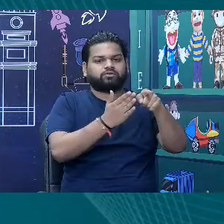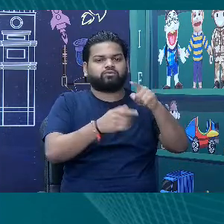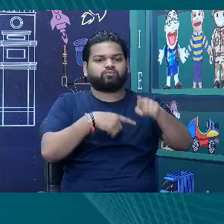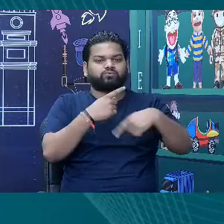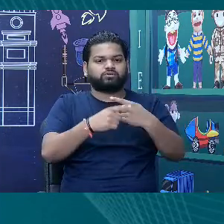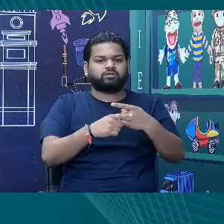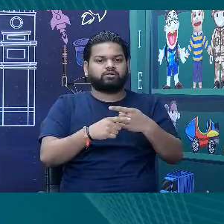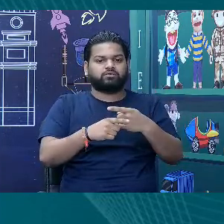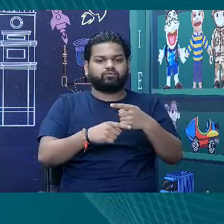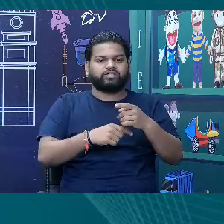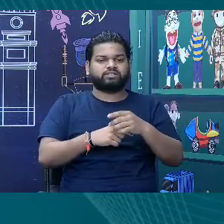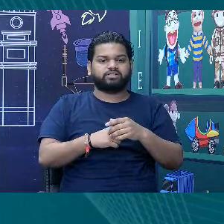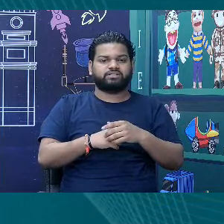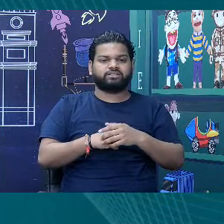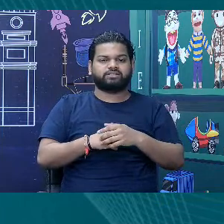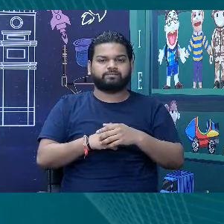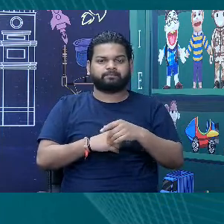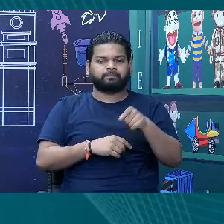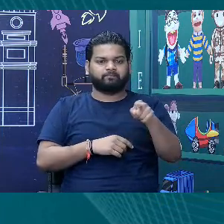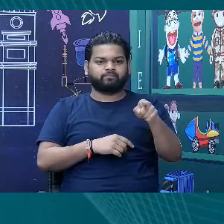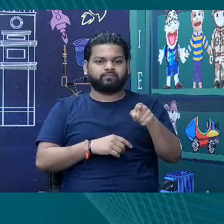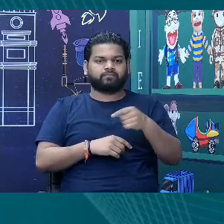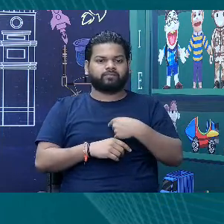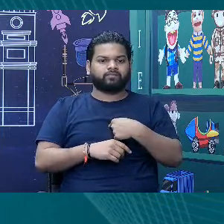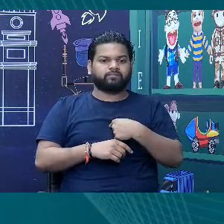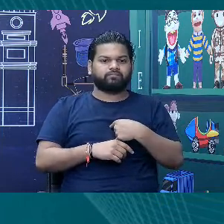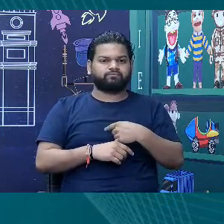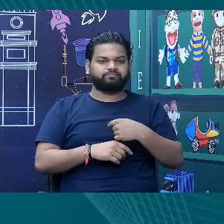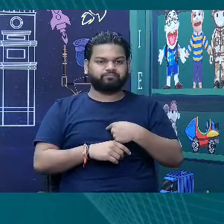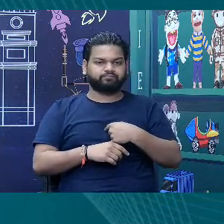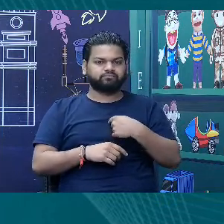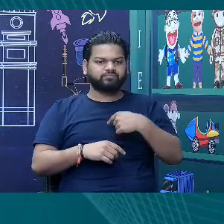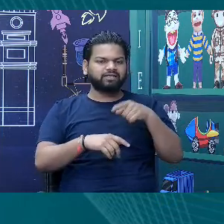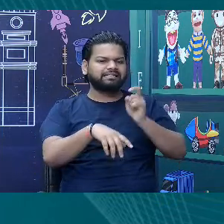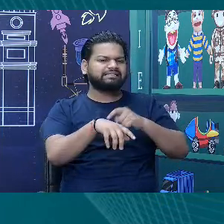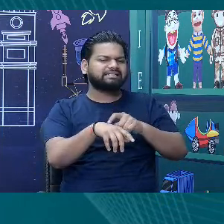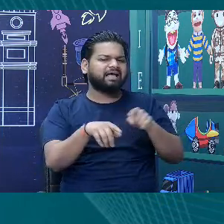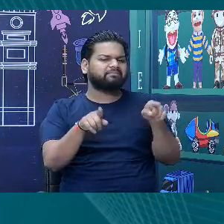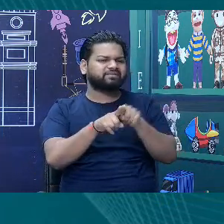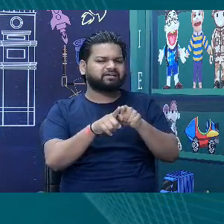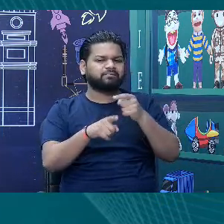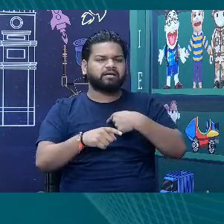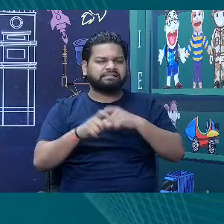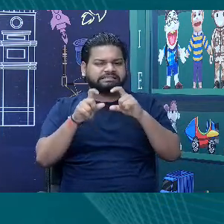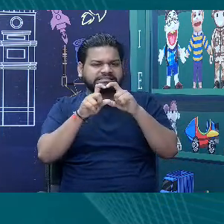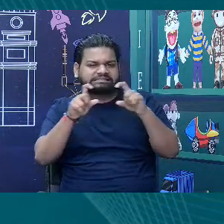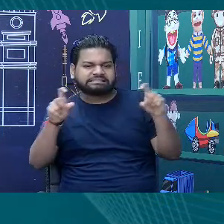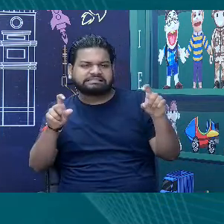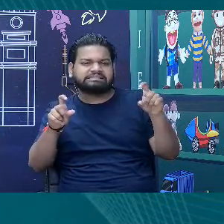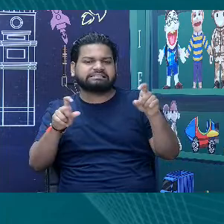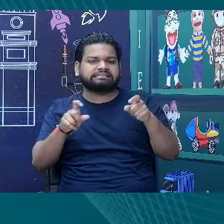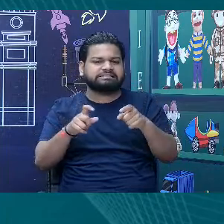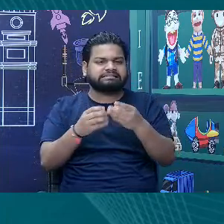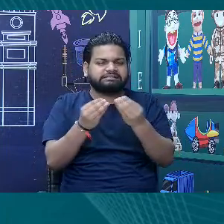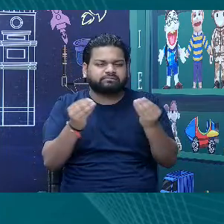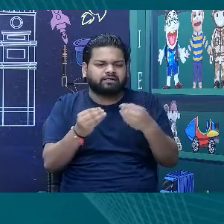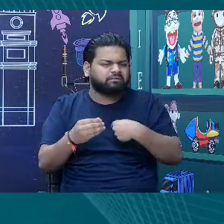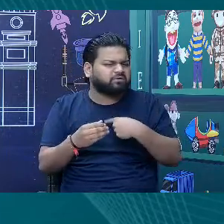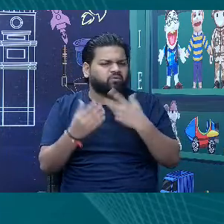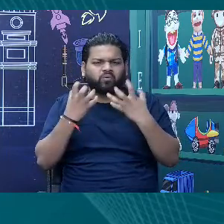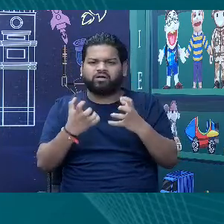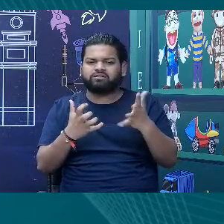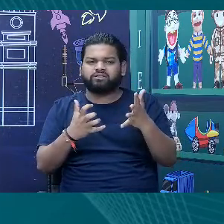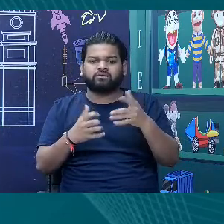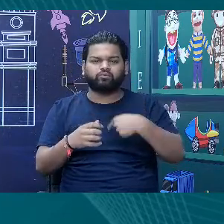to do. At that time, it became clear something was not quite right with me. I